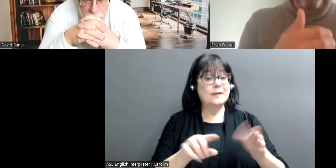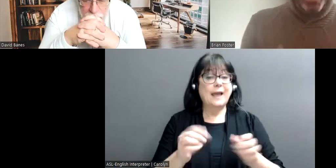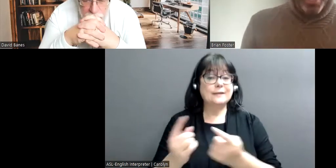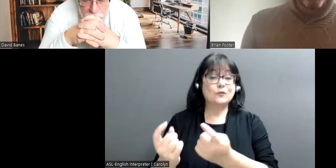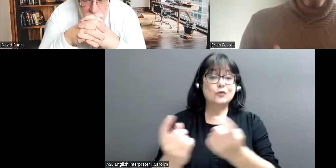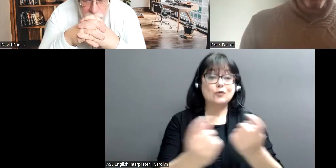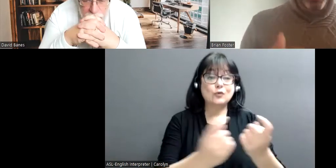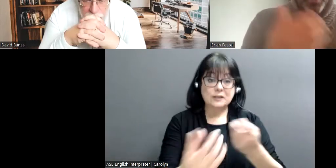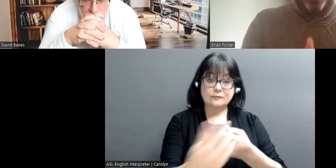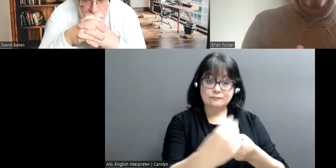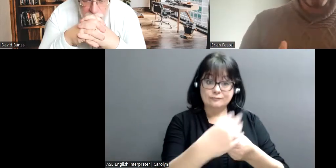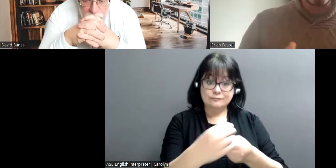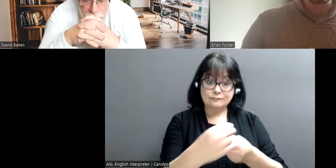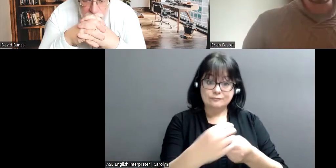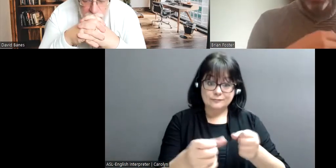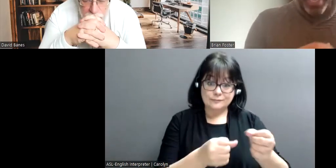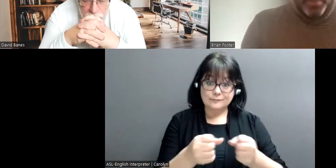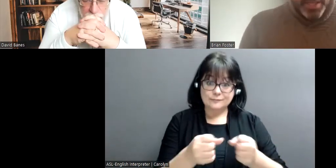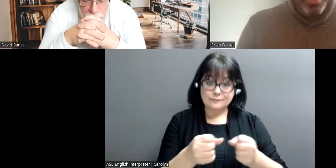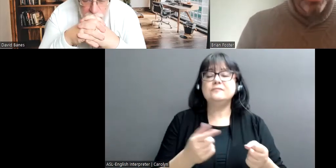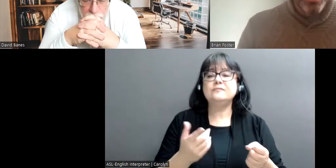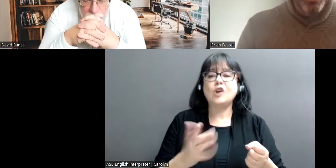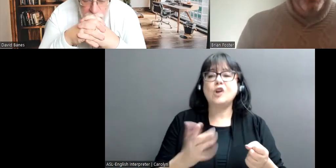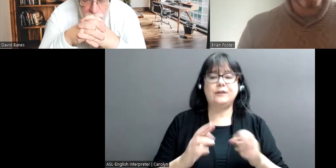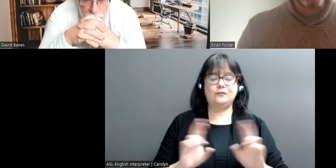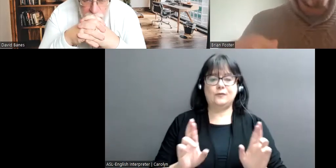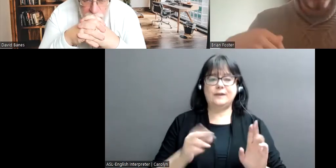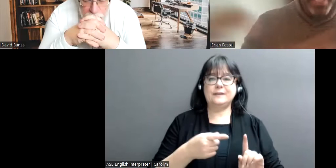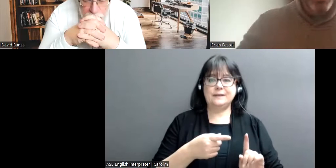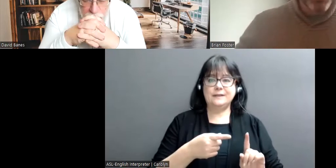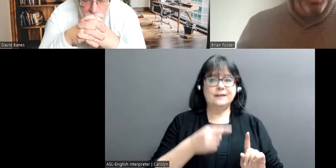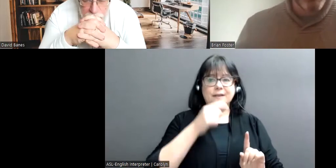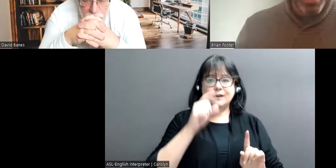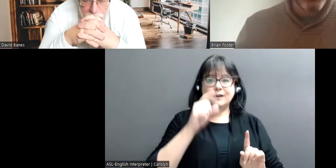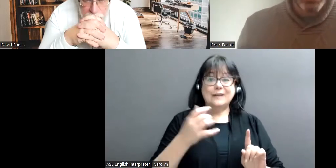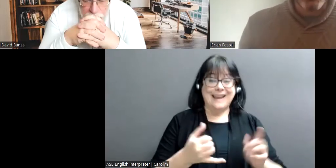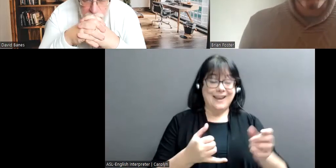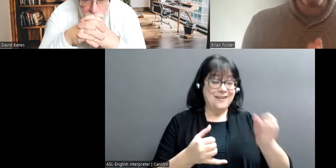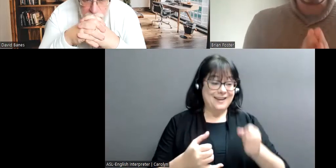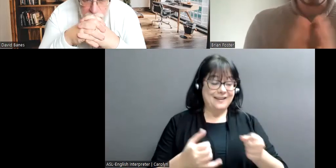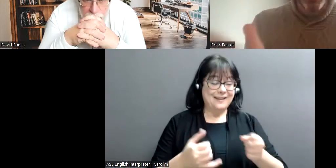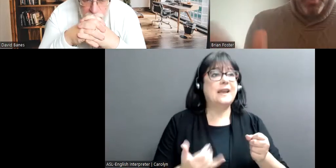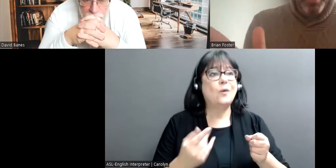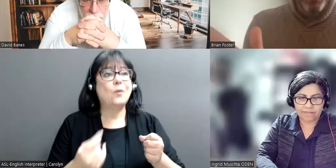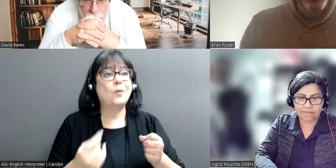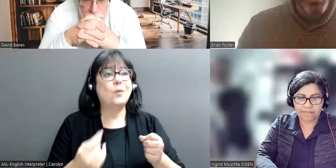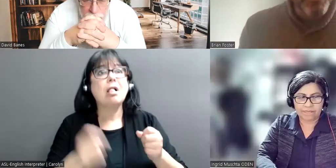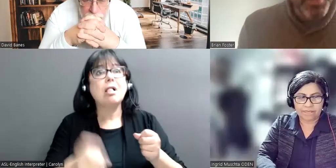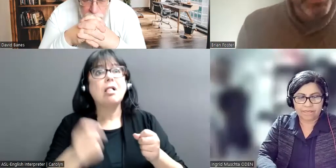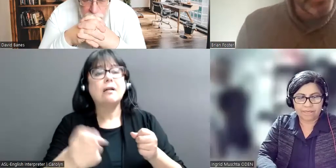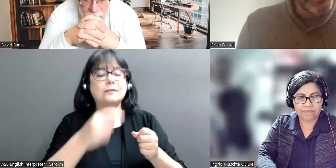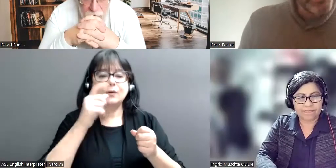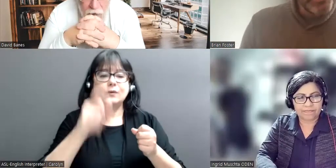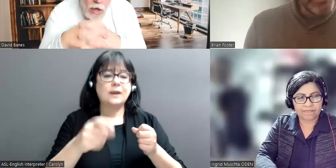they're ready and they're not scrambling to adapt the workplace to meet those accommodation needs. Instead, we've done the preparation up